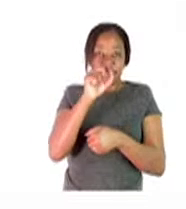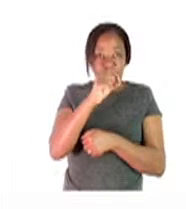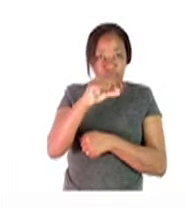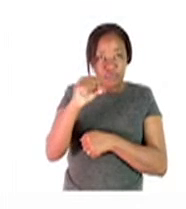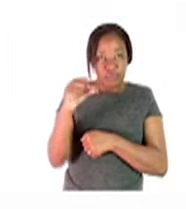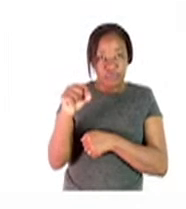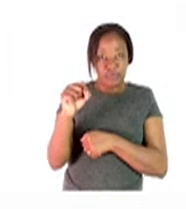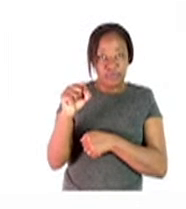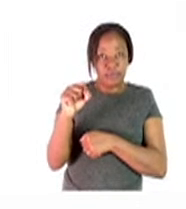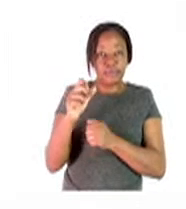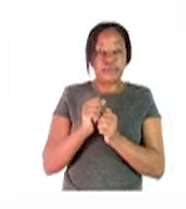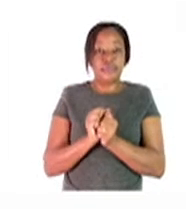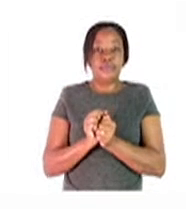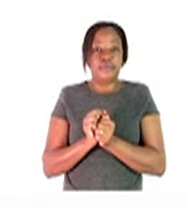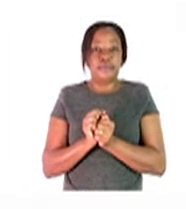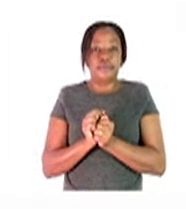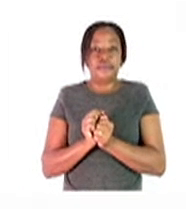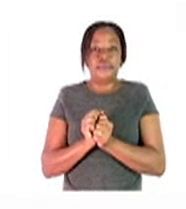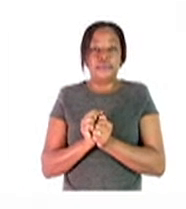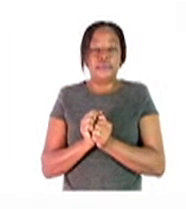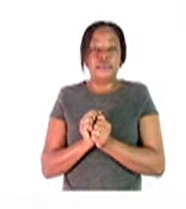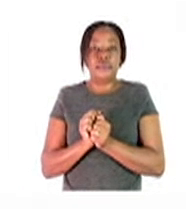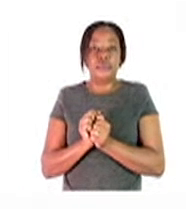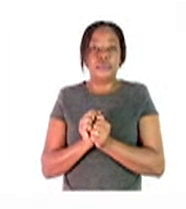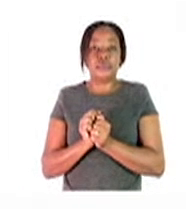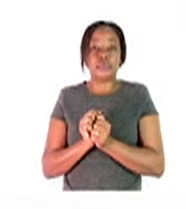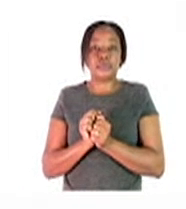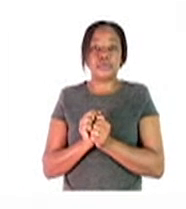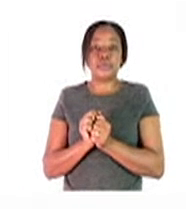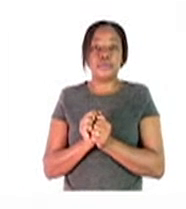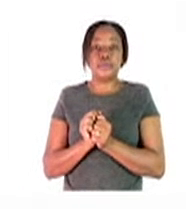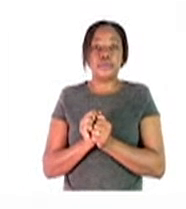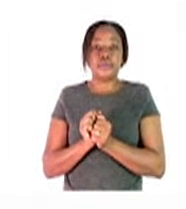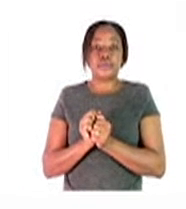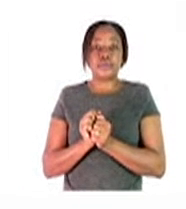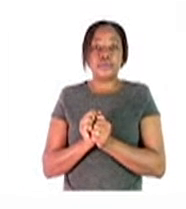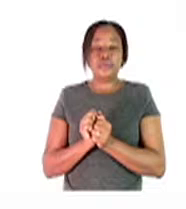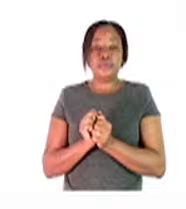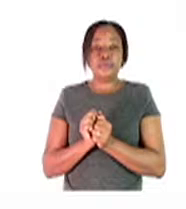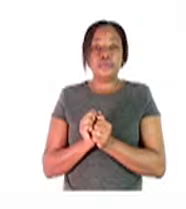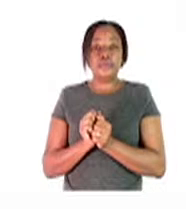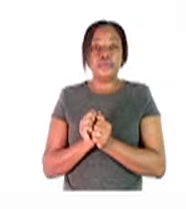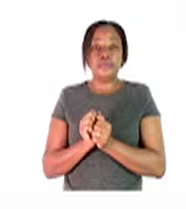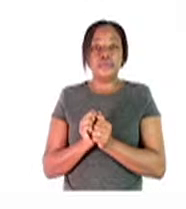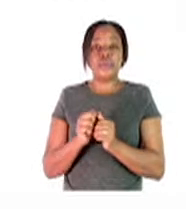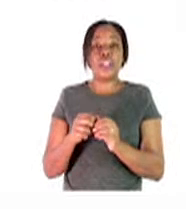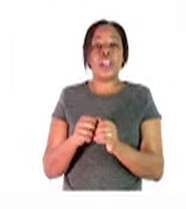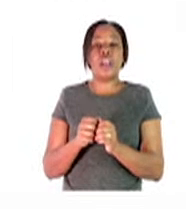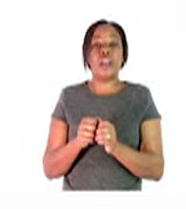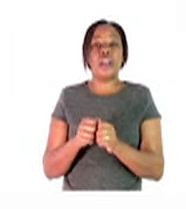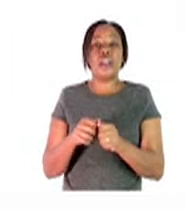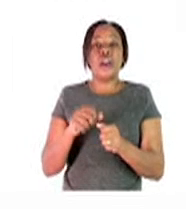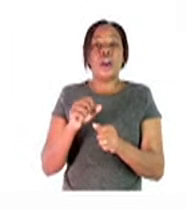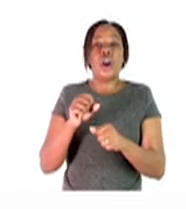father bought a newspaper, when they are done reading, you always collect them and put them in your room so that you can also